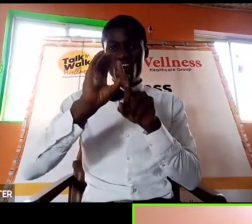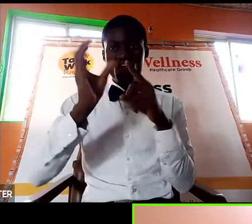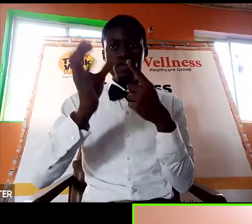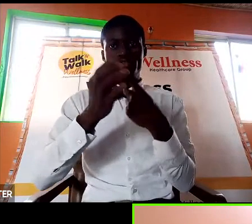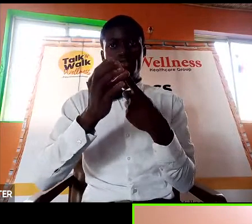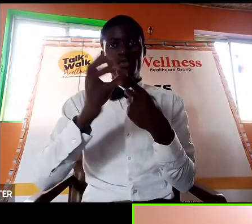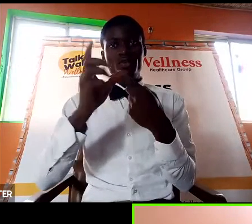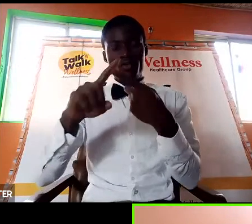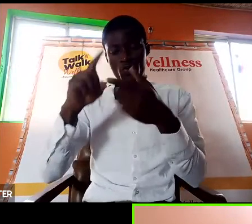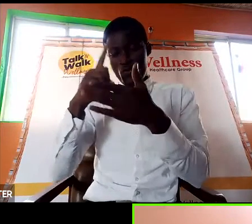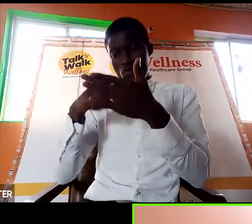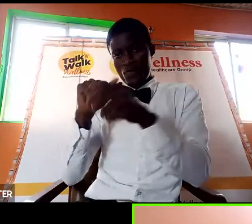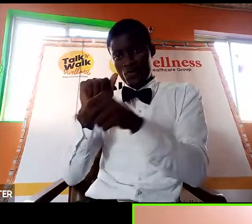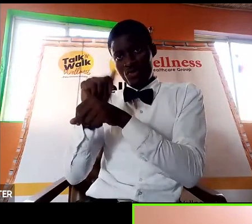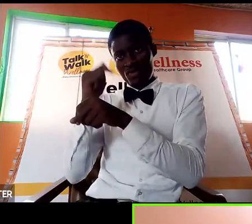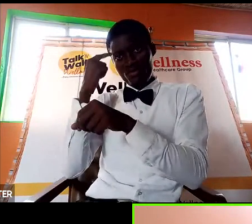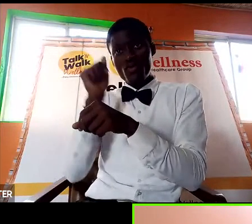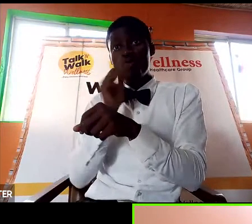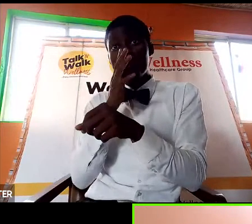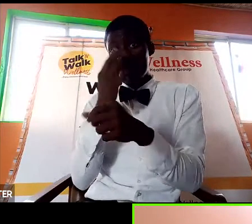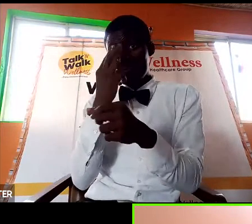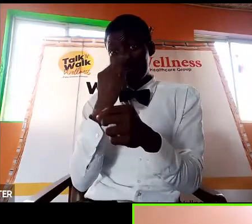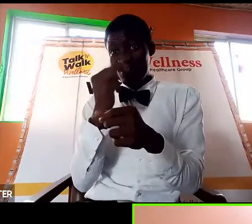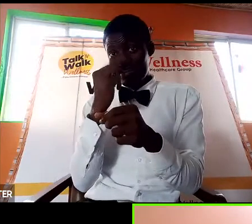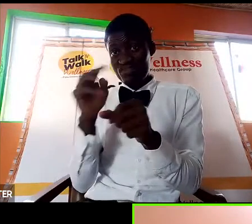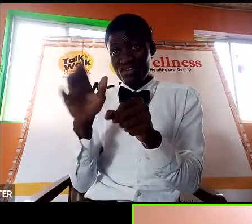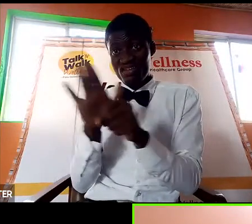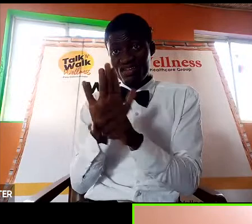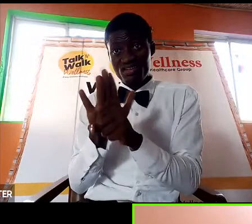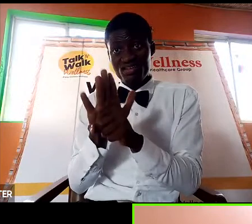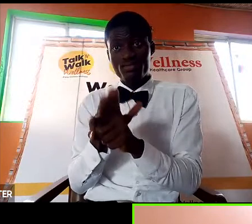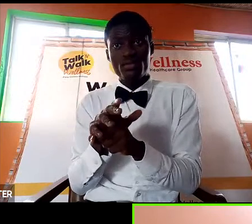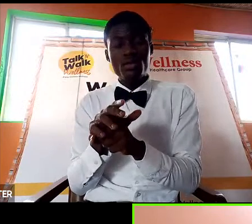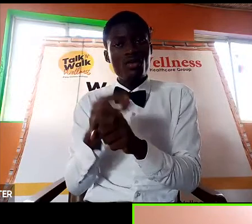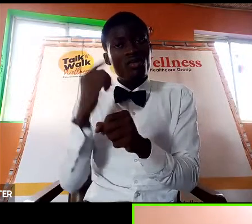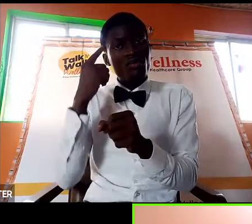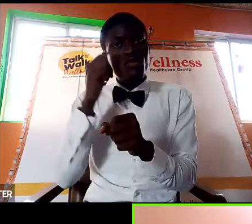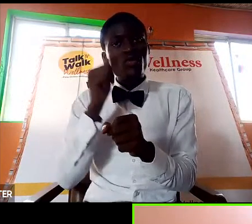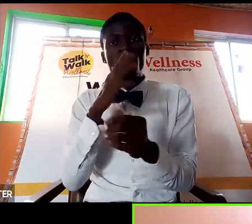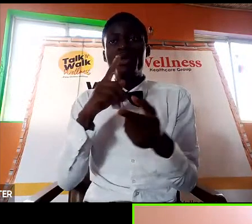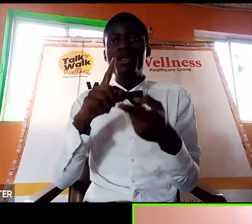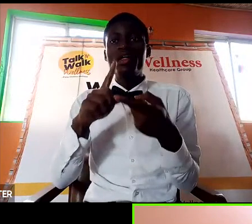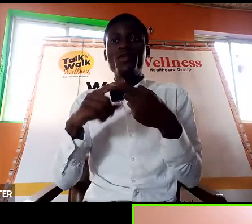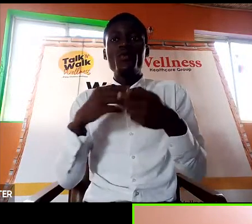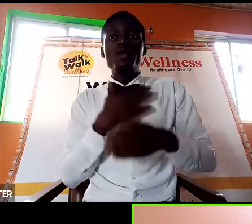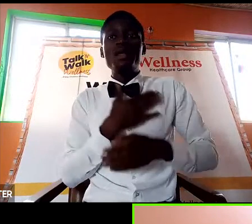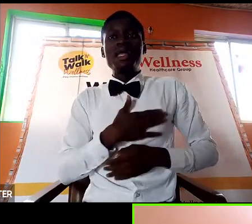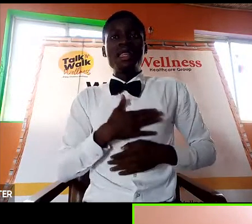Funny enough, the thing that make women to enjoy sex is not really in the penetration.